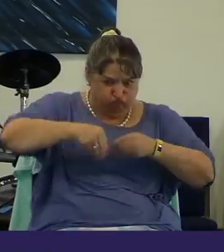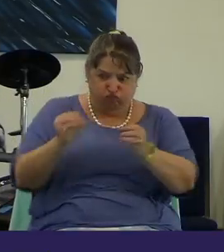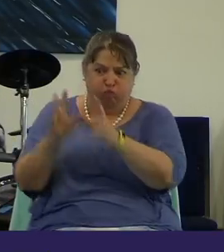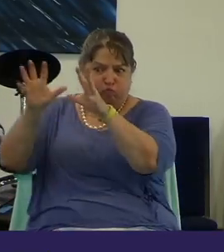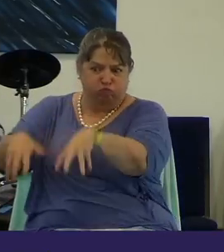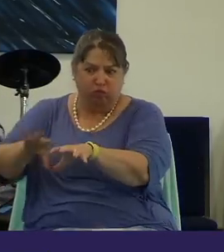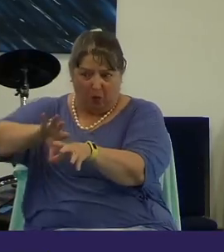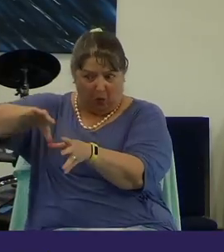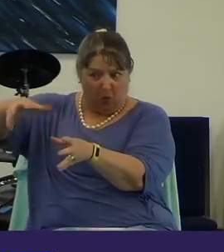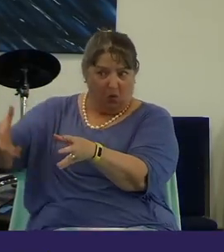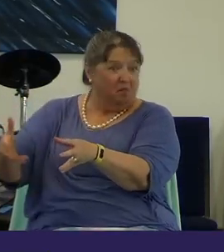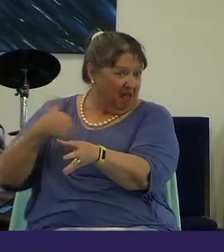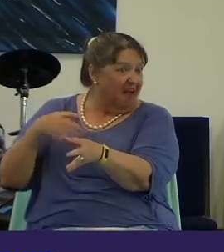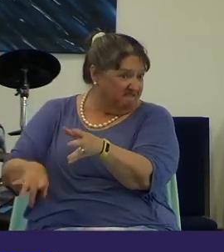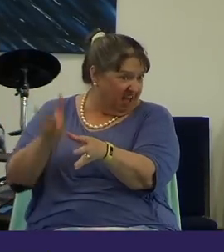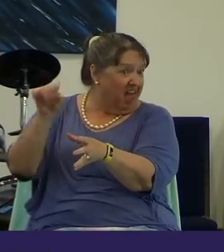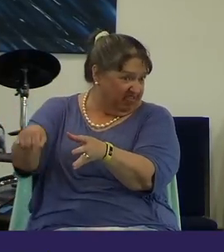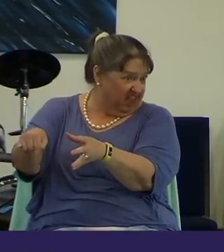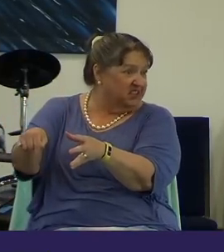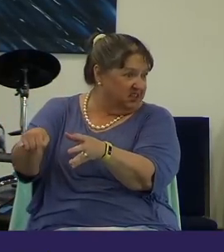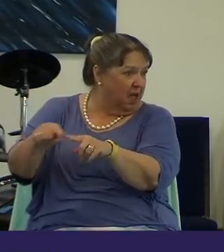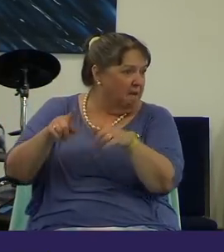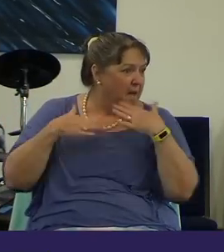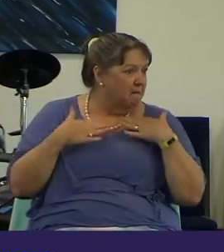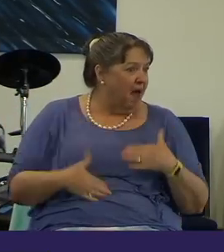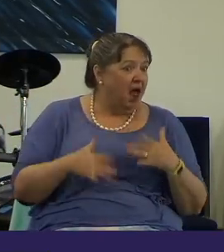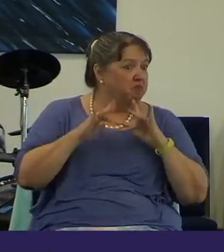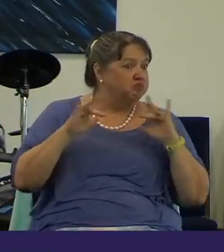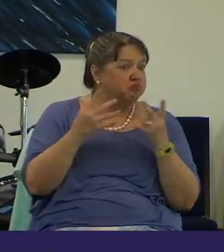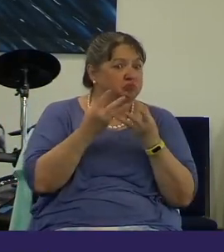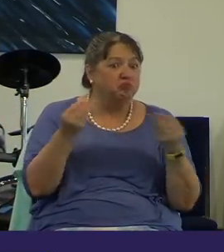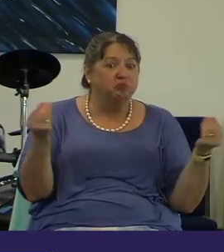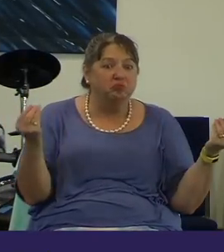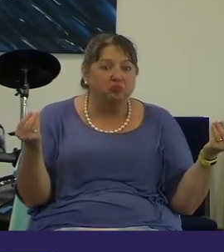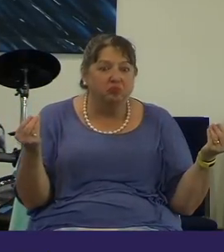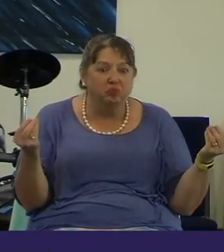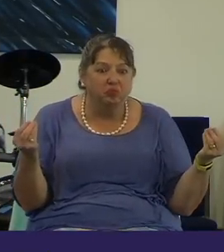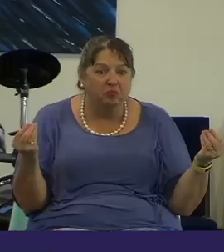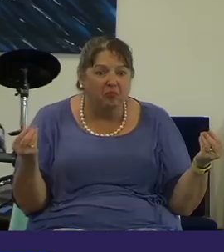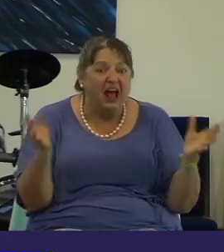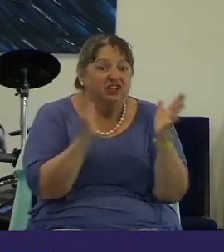body. And it was Jesus who time and time again told the disciples,